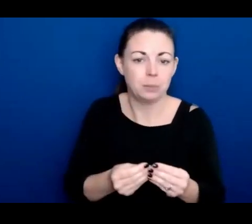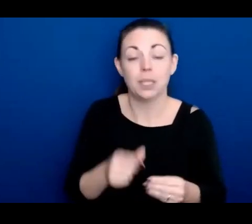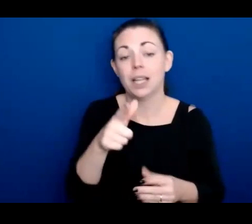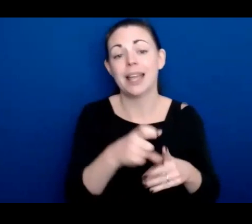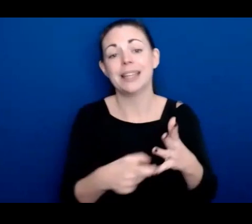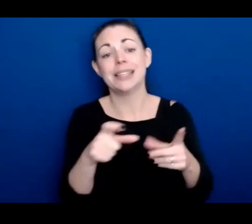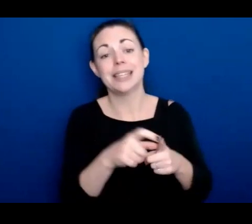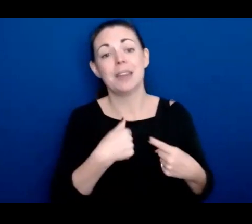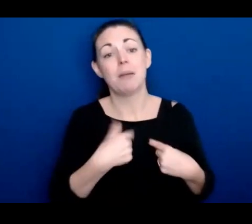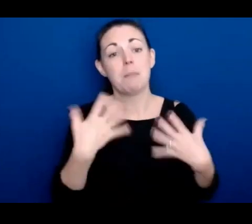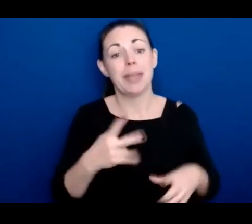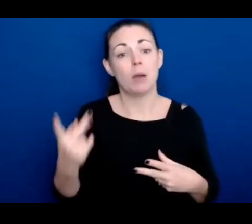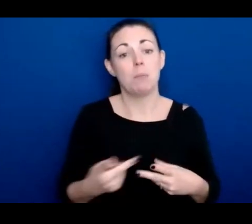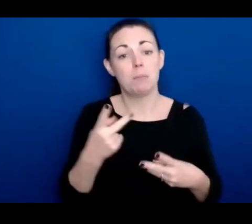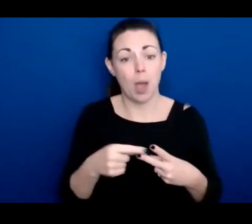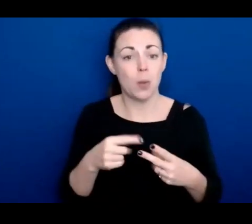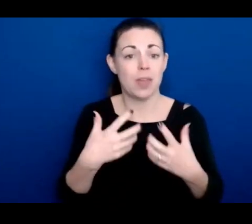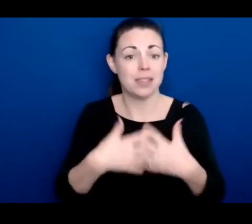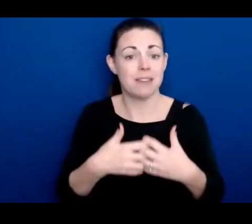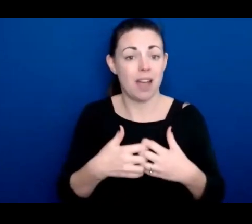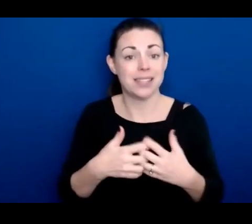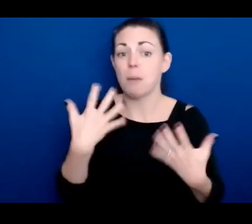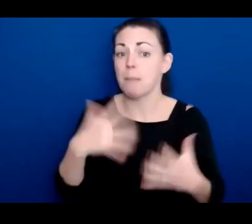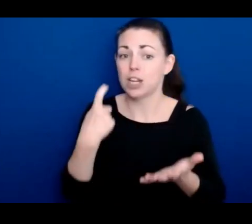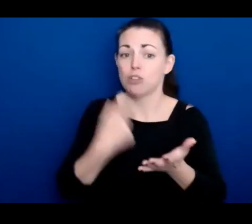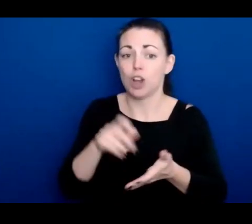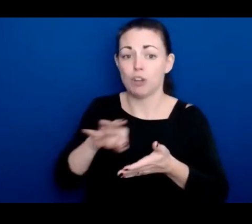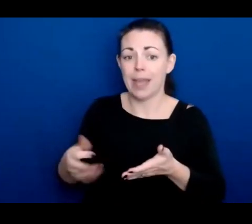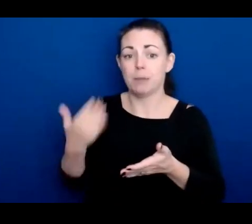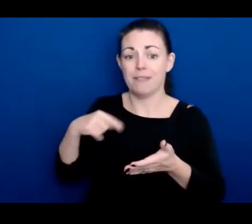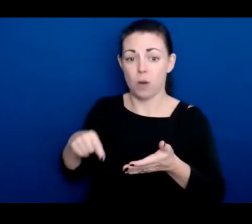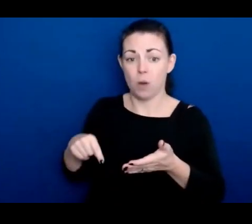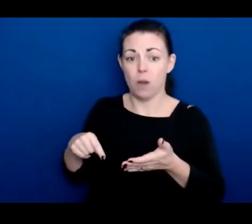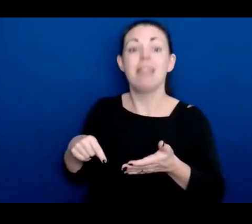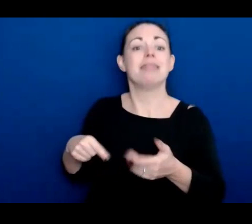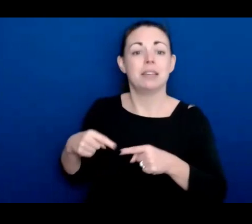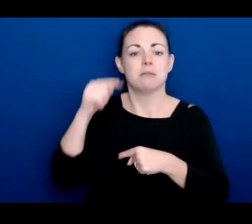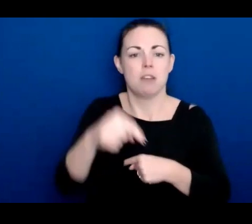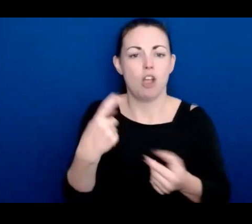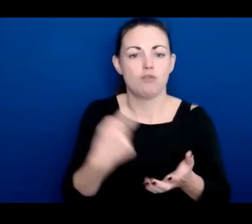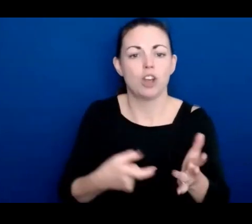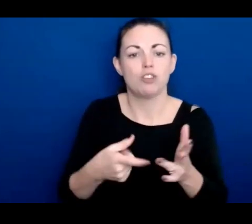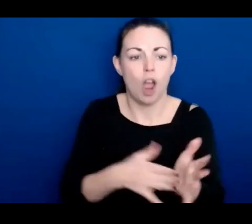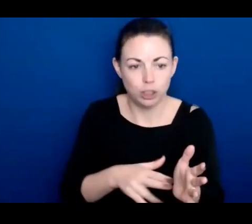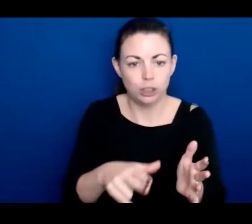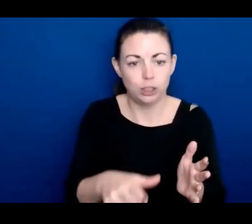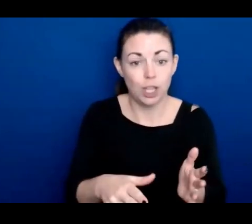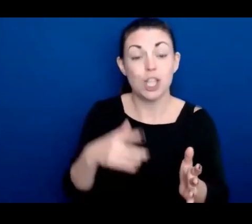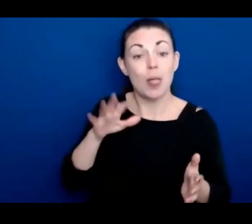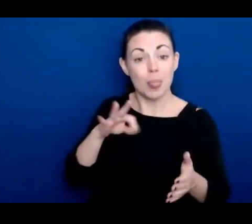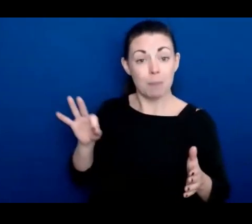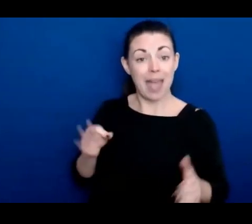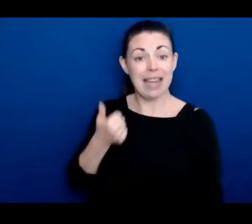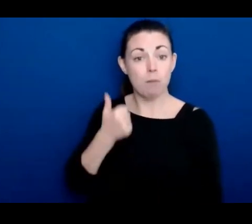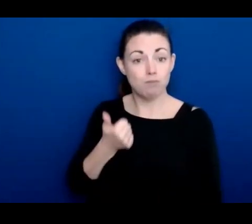devices, so I've had personal experience of the Roger Pen, and then I've moved on to the Roger On. So the Roger Pen was good.